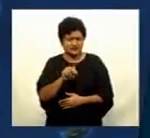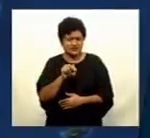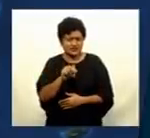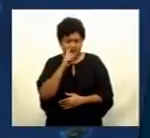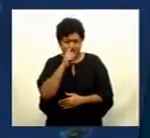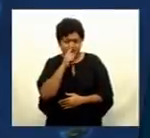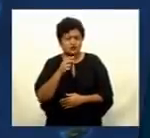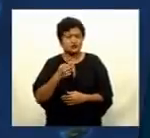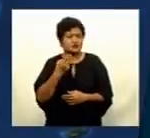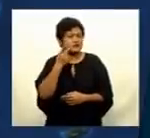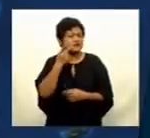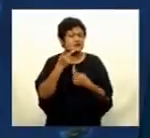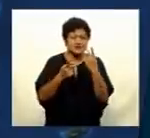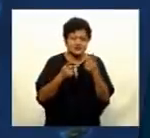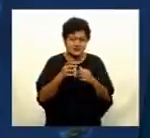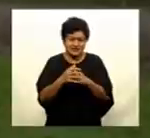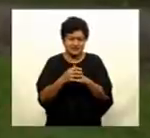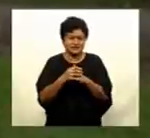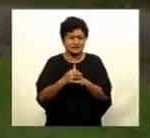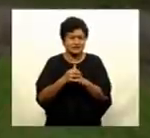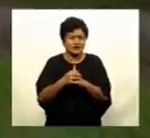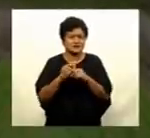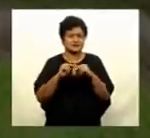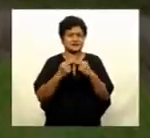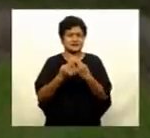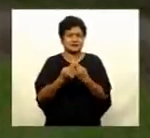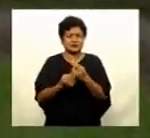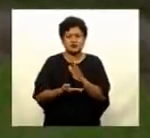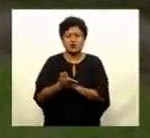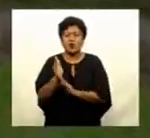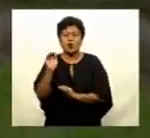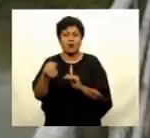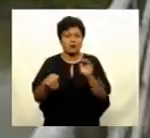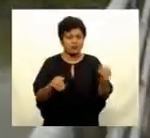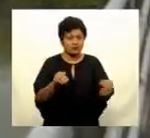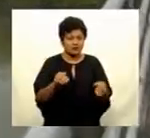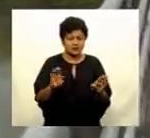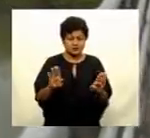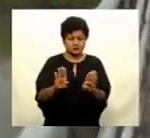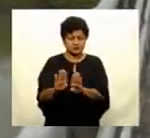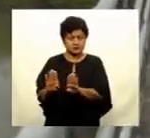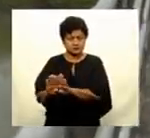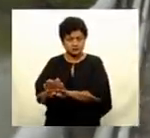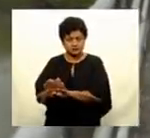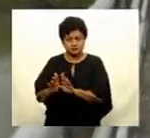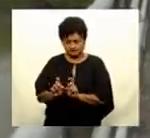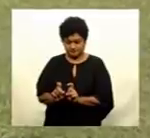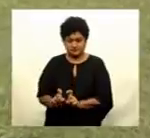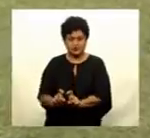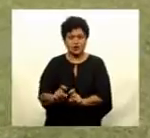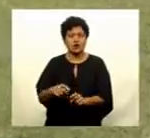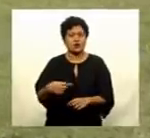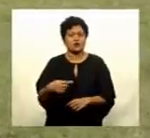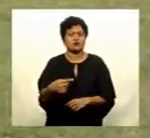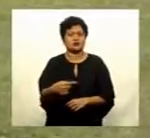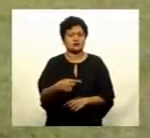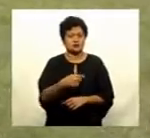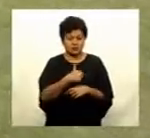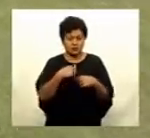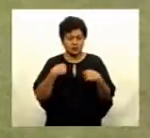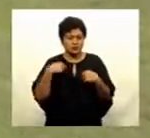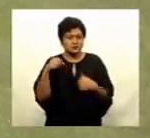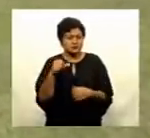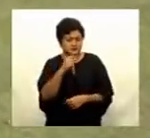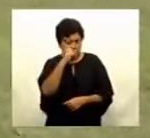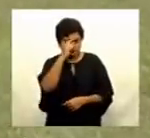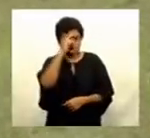their friends, those that want to go to their homes. However, lockdown of certain places remains. We should understand why we